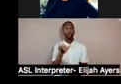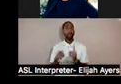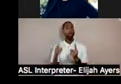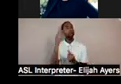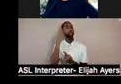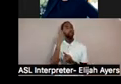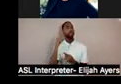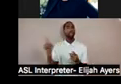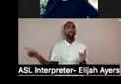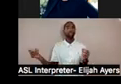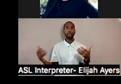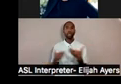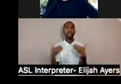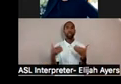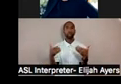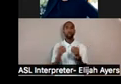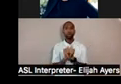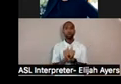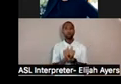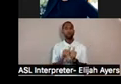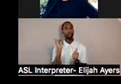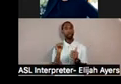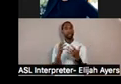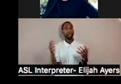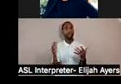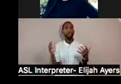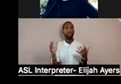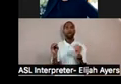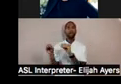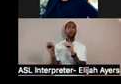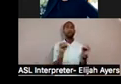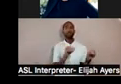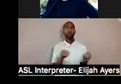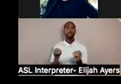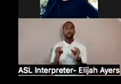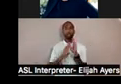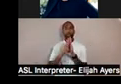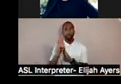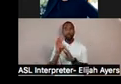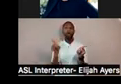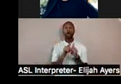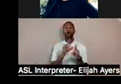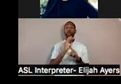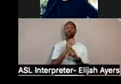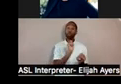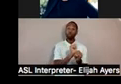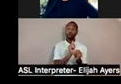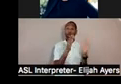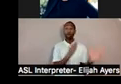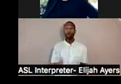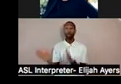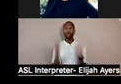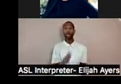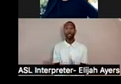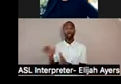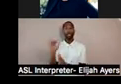to strike together, that's a lot of what movement building is, and cultural work and organizing. It's this